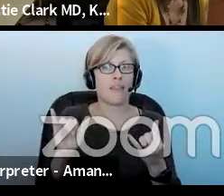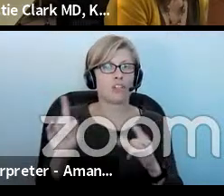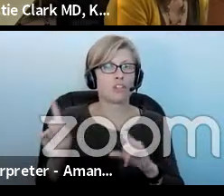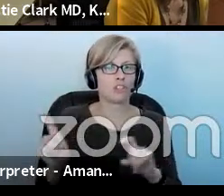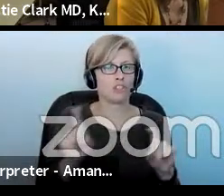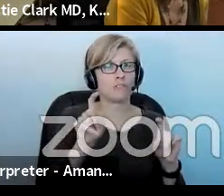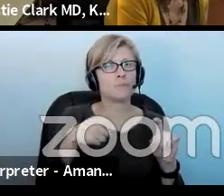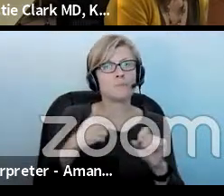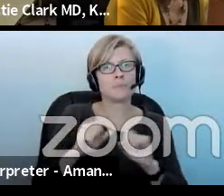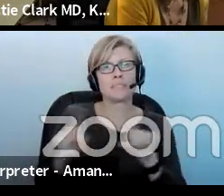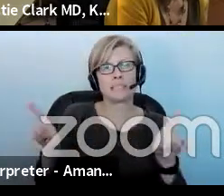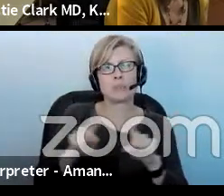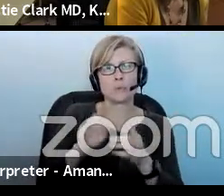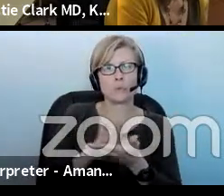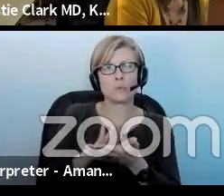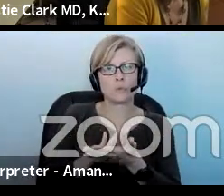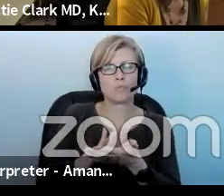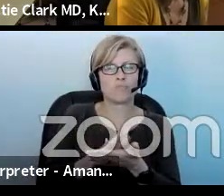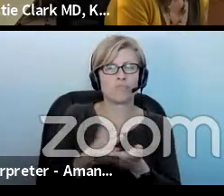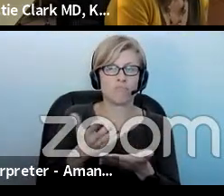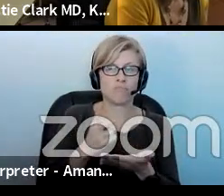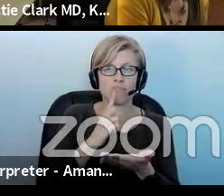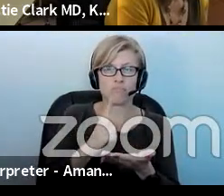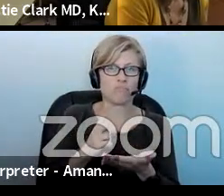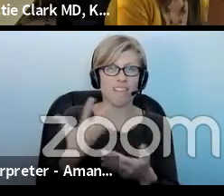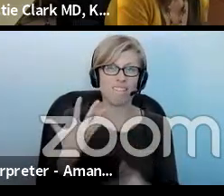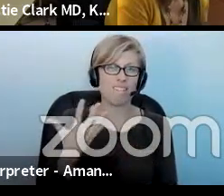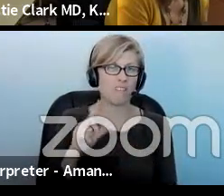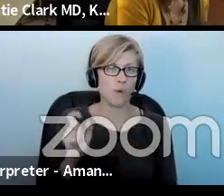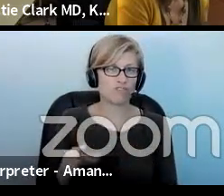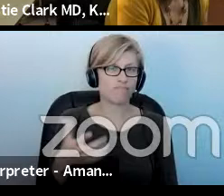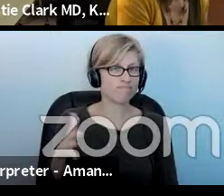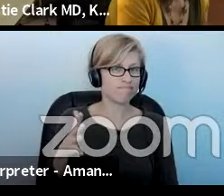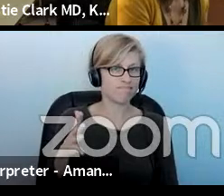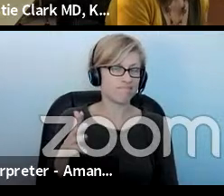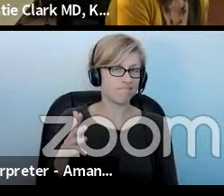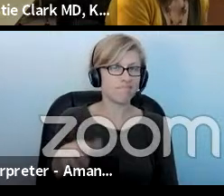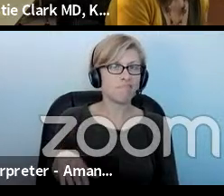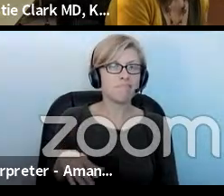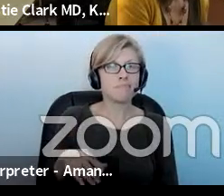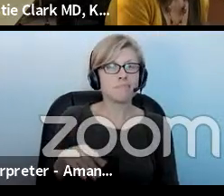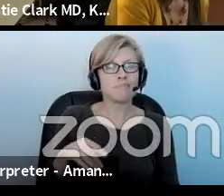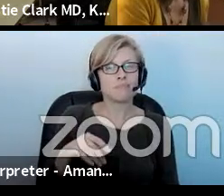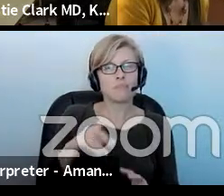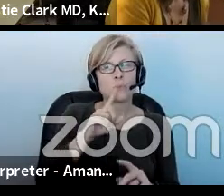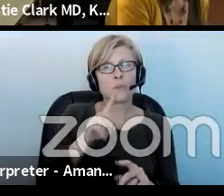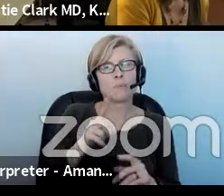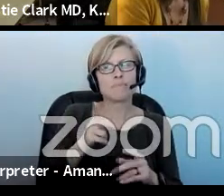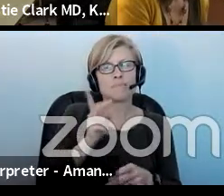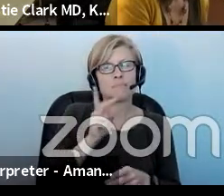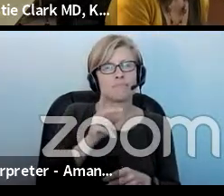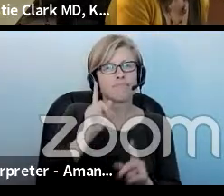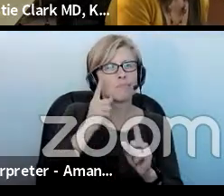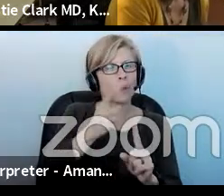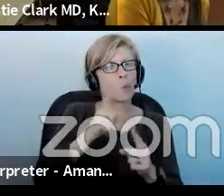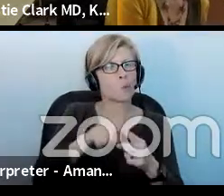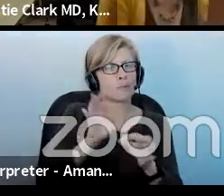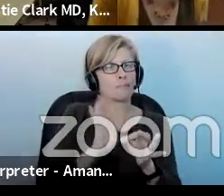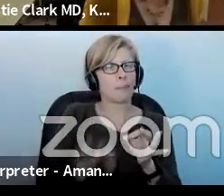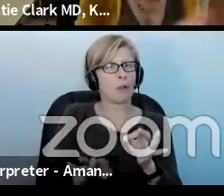send to schools that is basically just 5 questions, really trying to keep this pretty